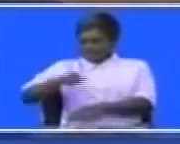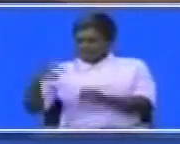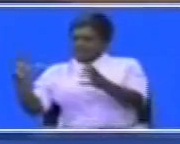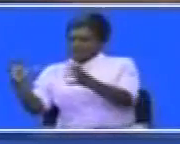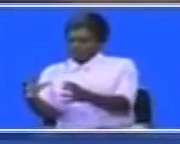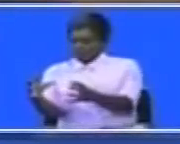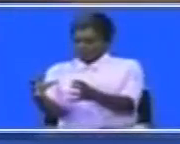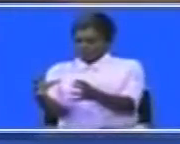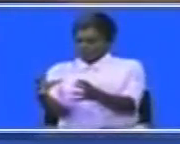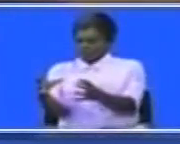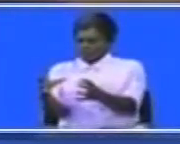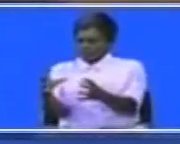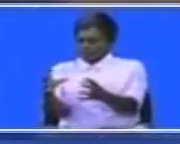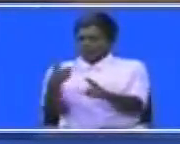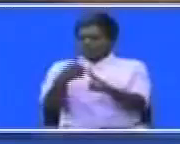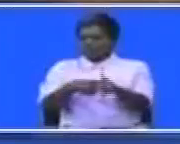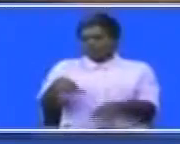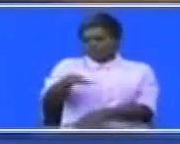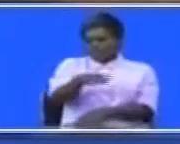group from the field.